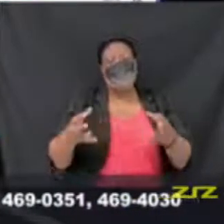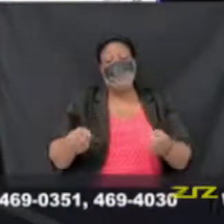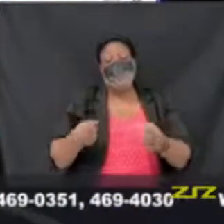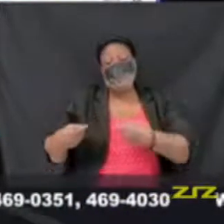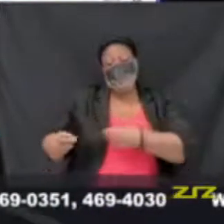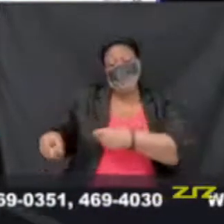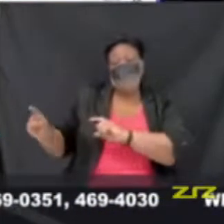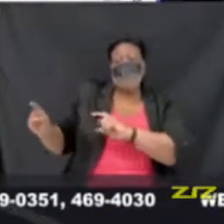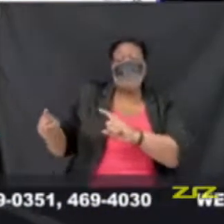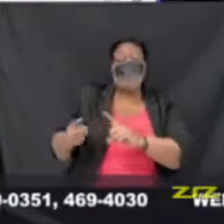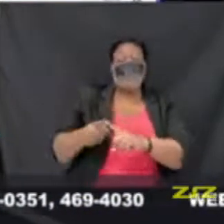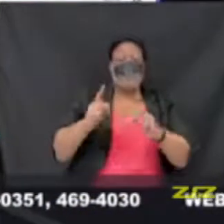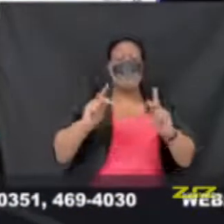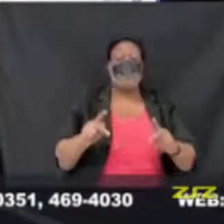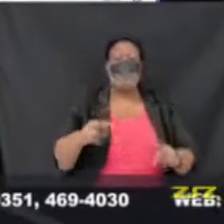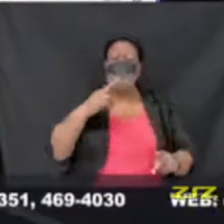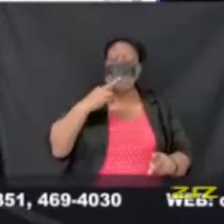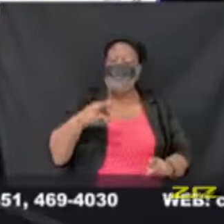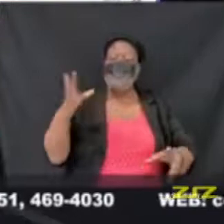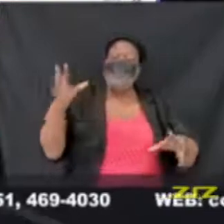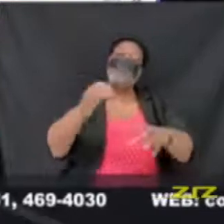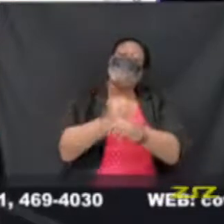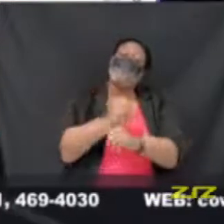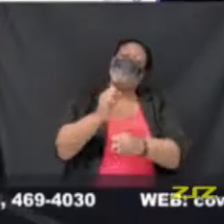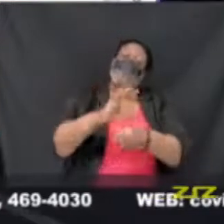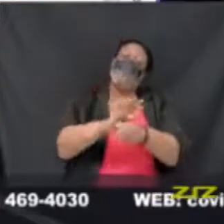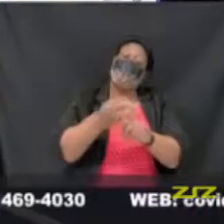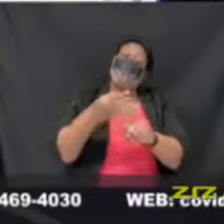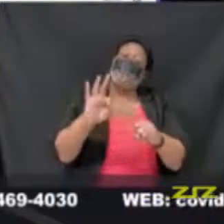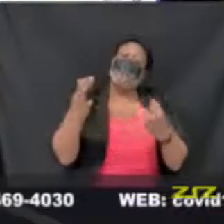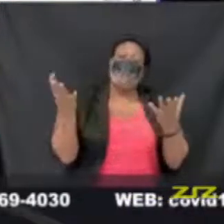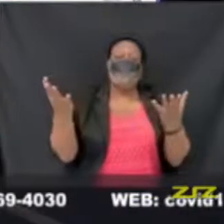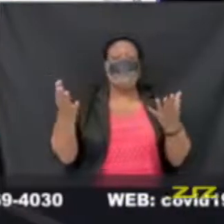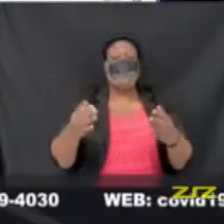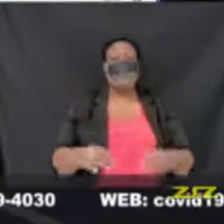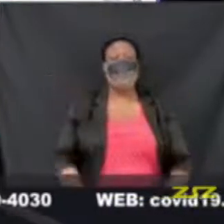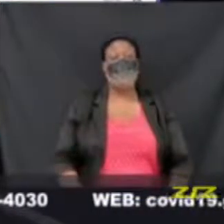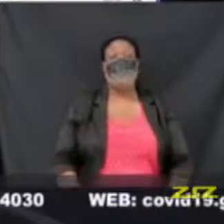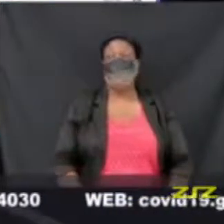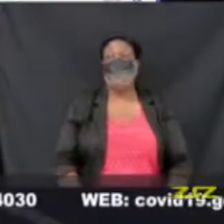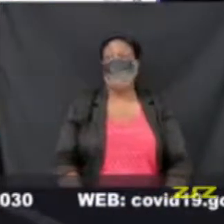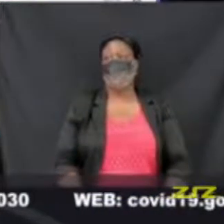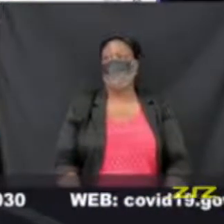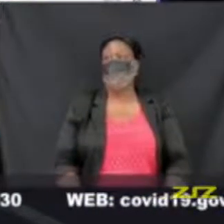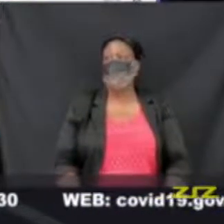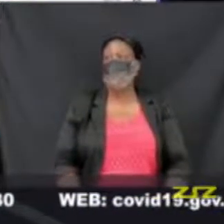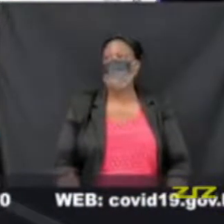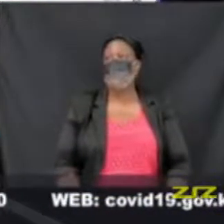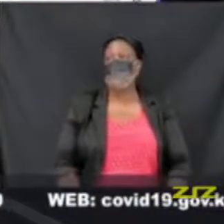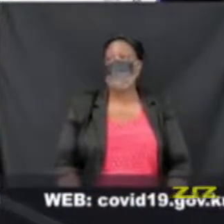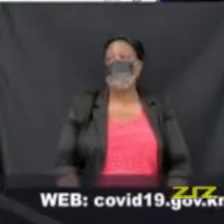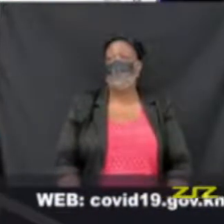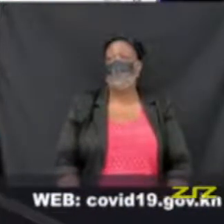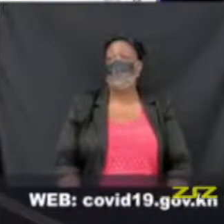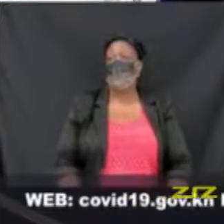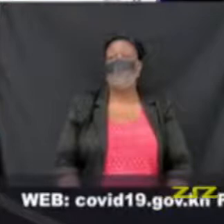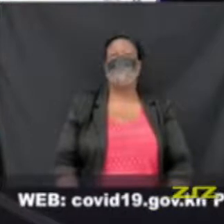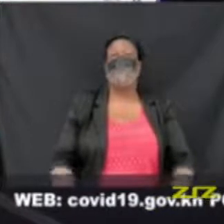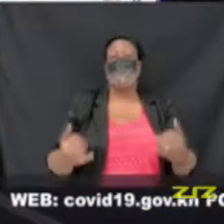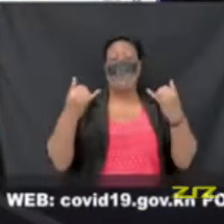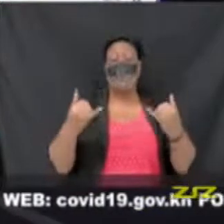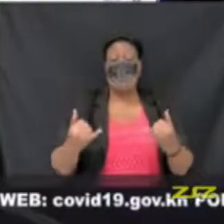need to go forward and get vaccinated. You have heard the CMO said again today that we added one more